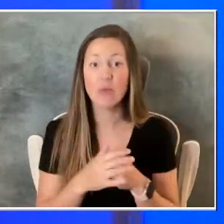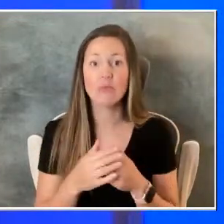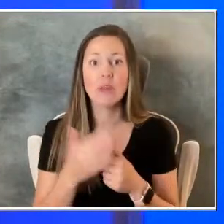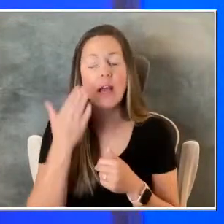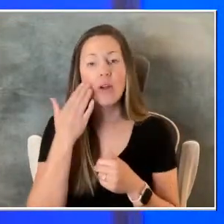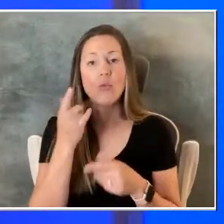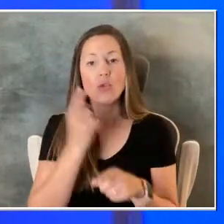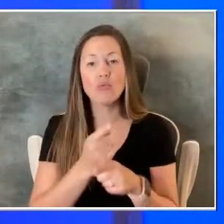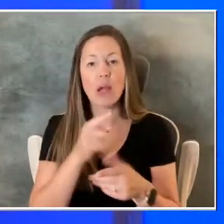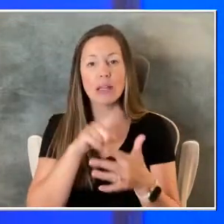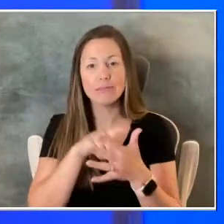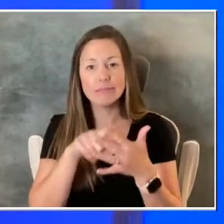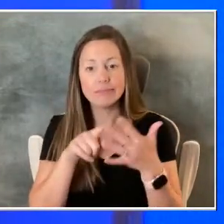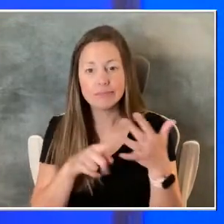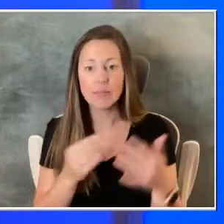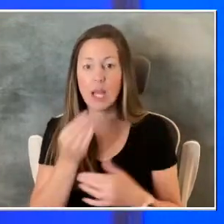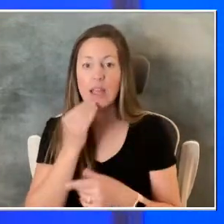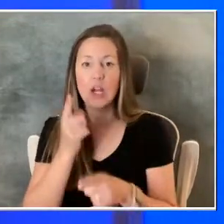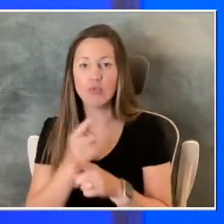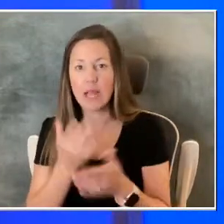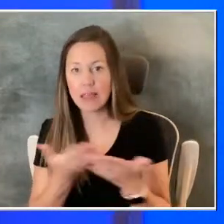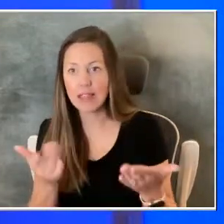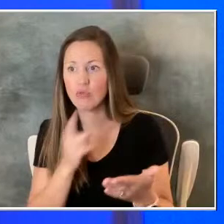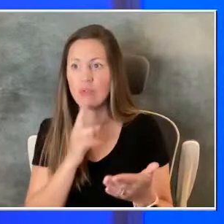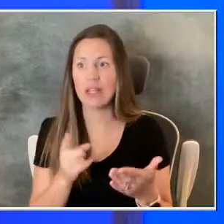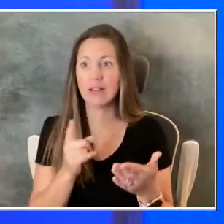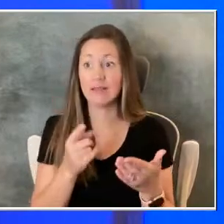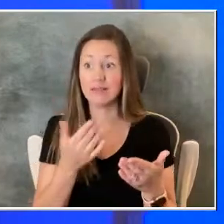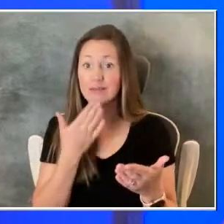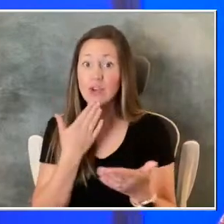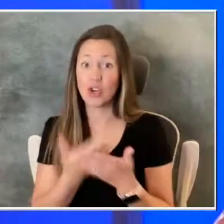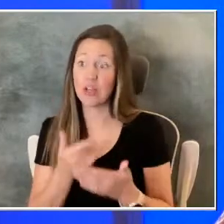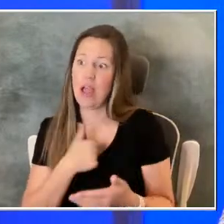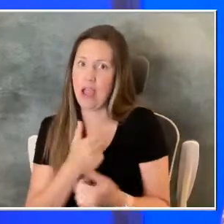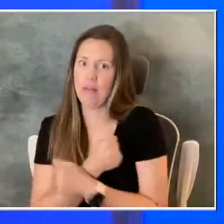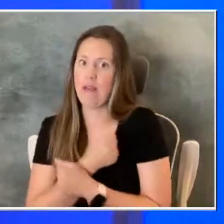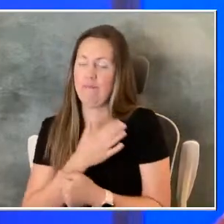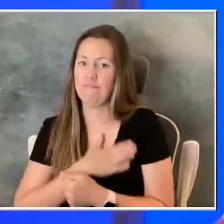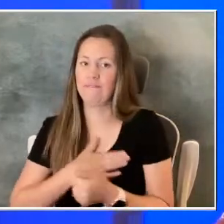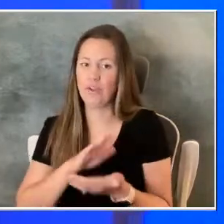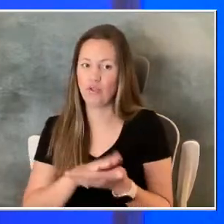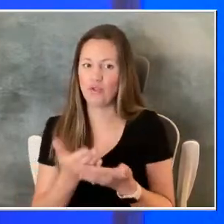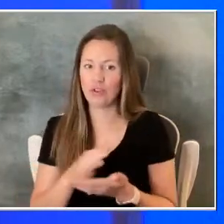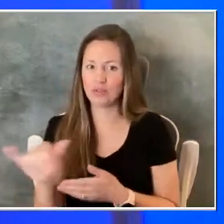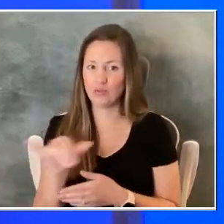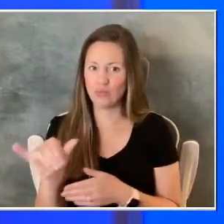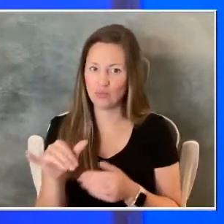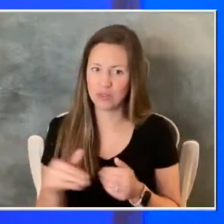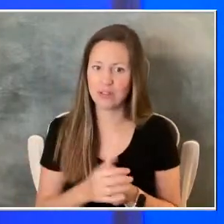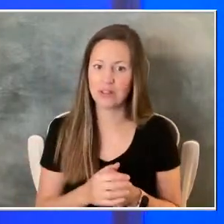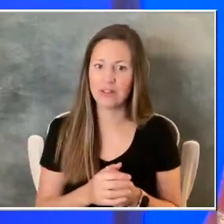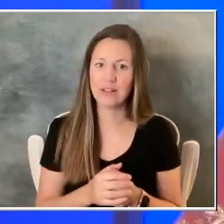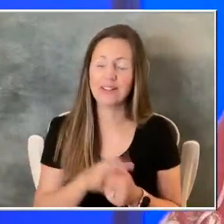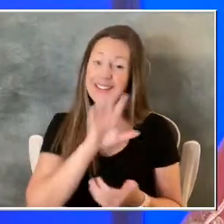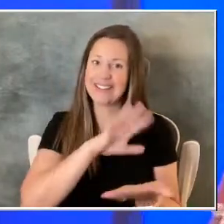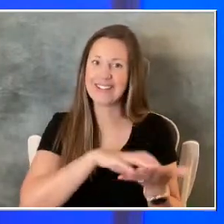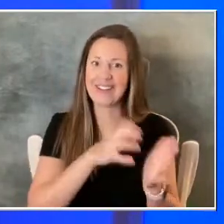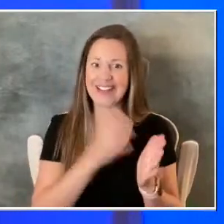I'm eating the right things that are really good for you, which I love to cook too, just not cookies, but your cookies are great.